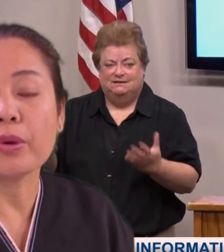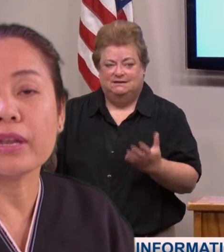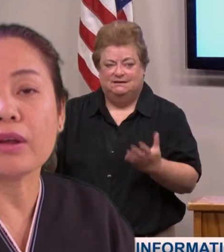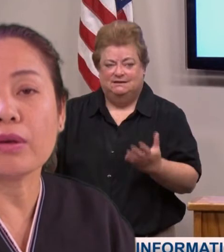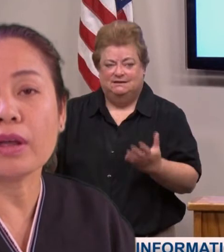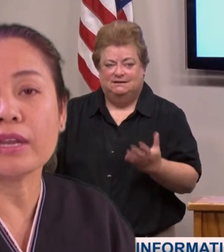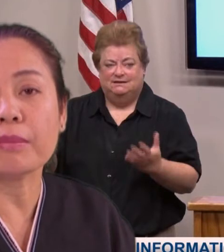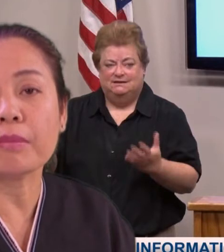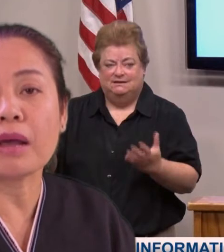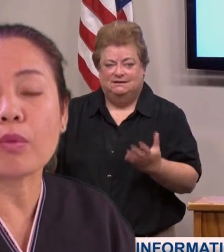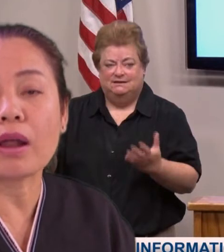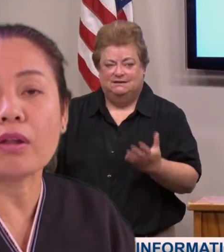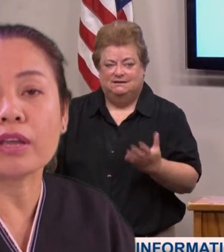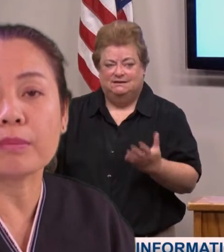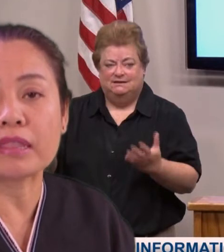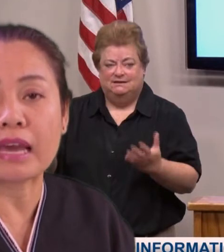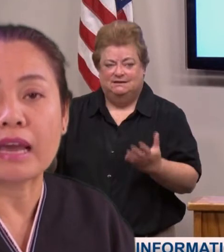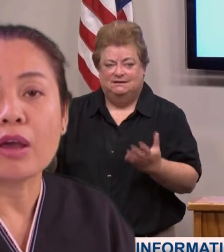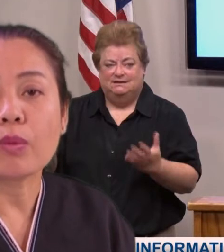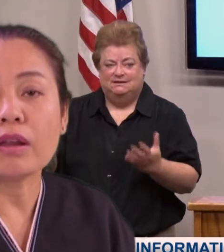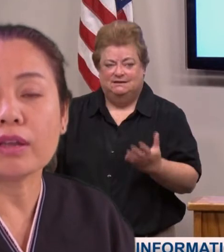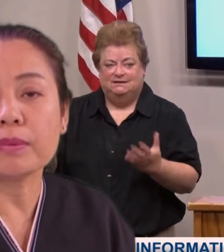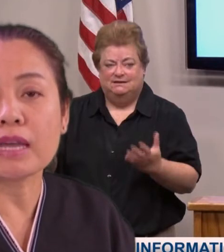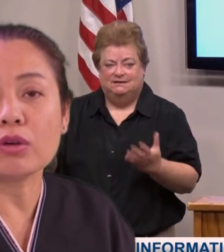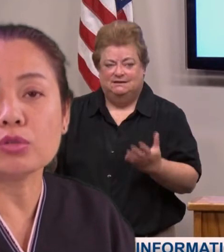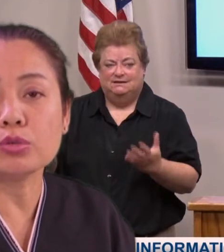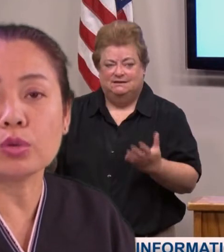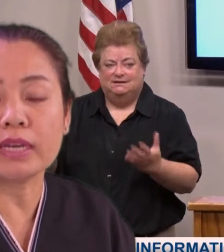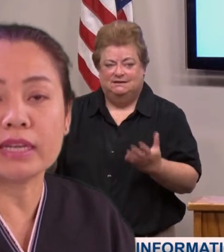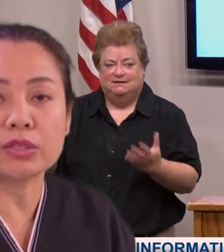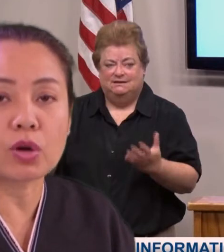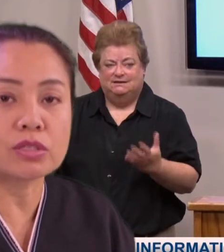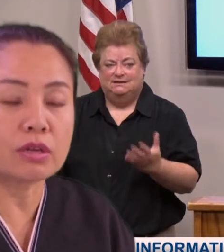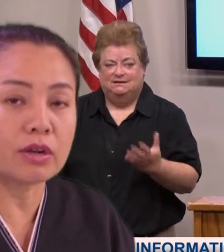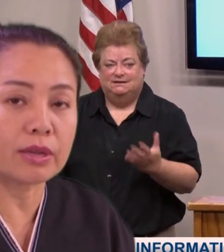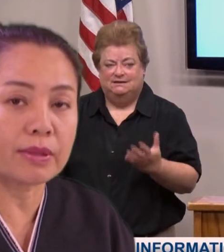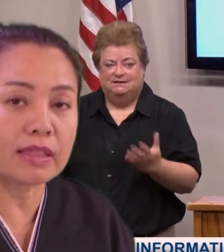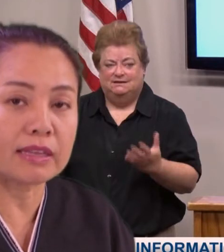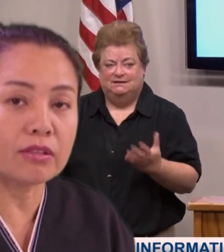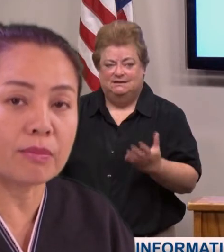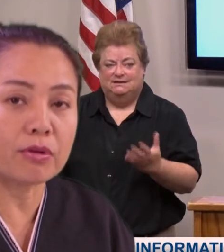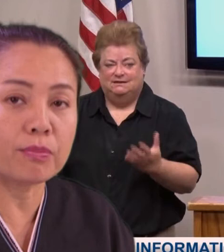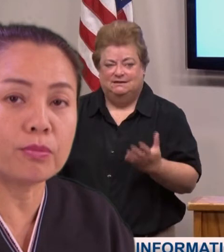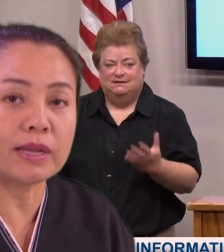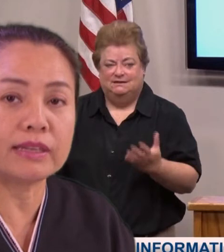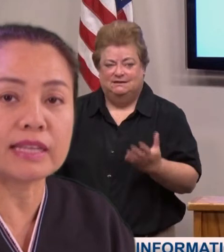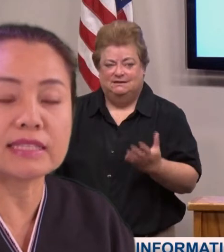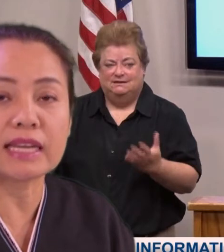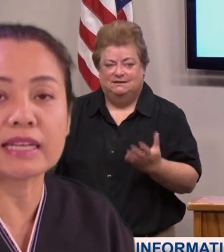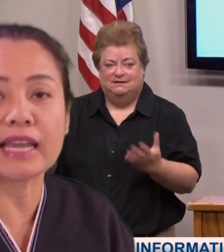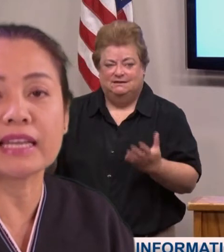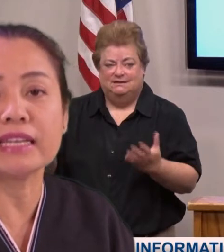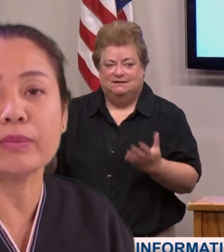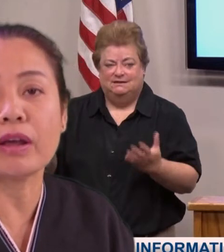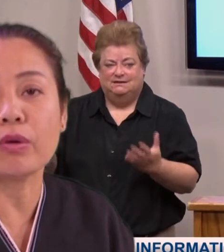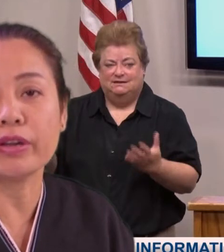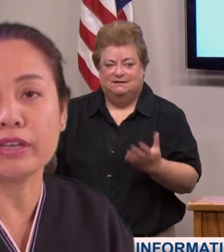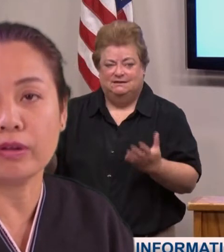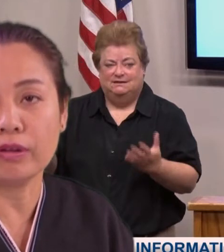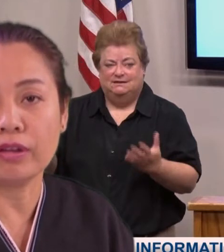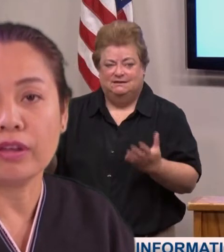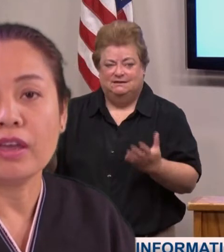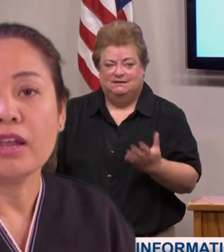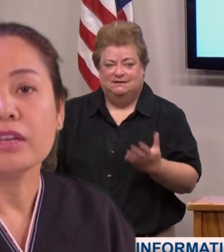In virus able any vulnerabilities from treating virus.